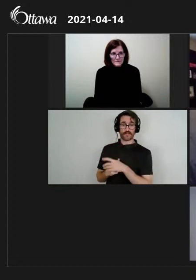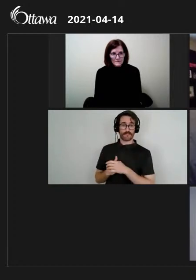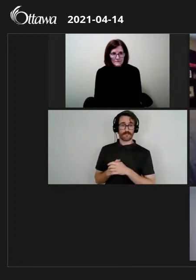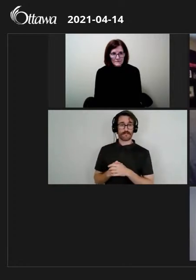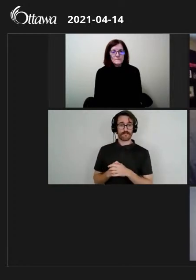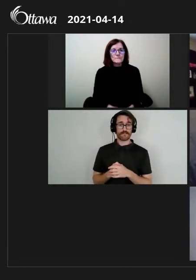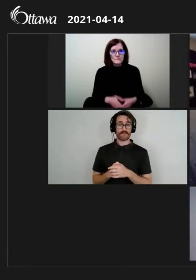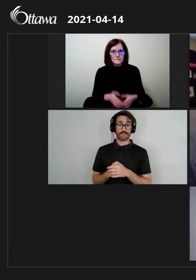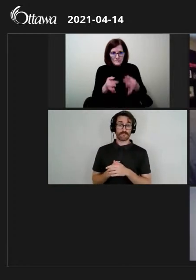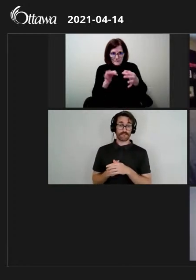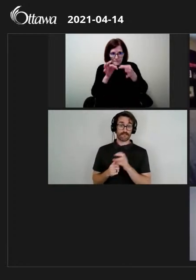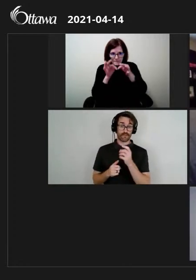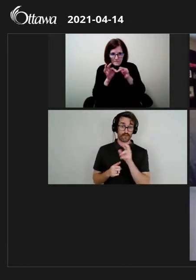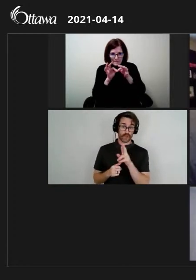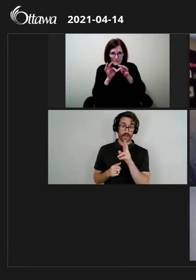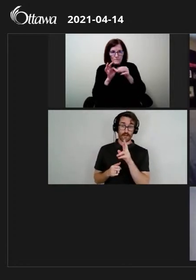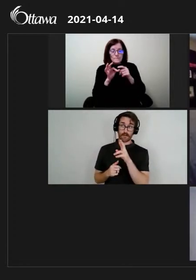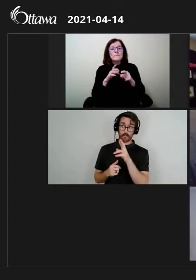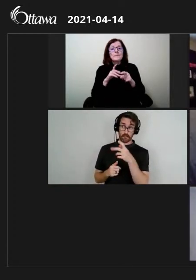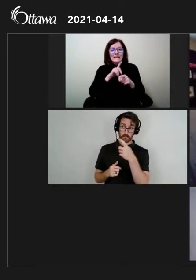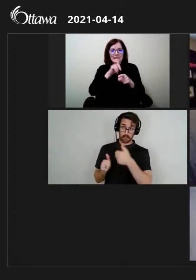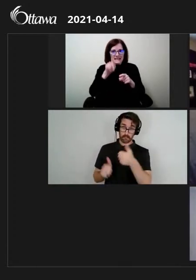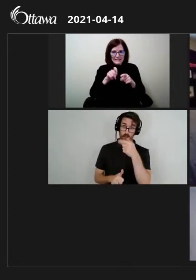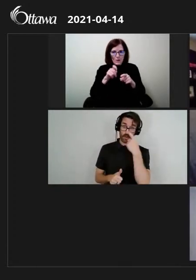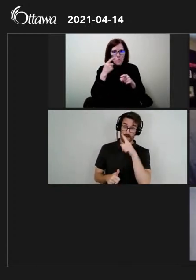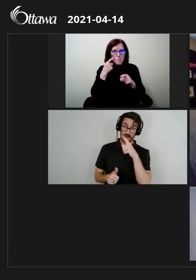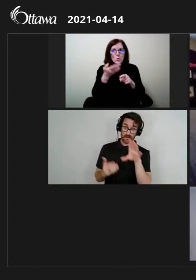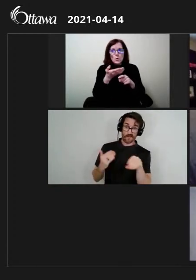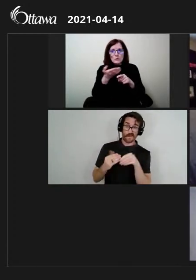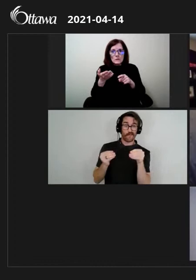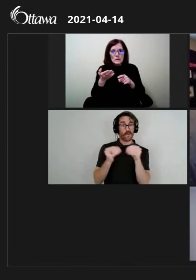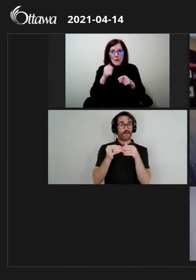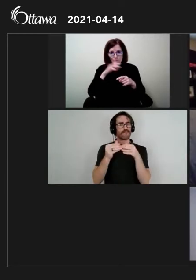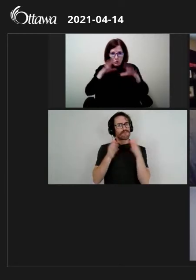I may kind of give a broad, we really have